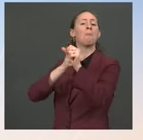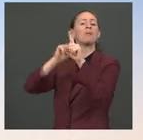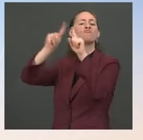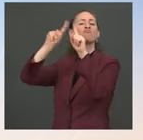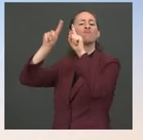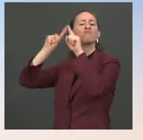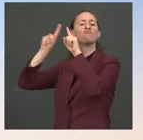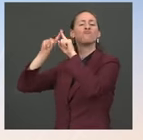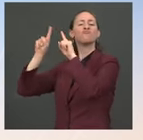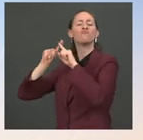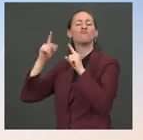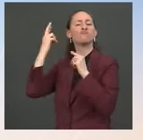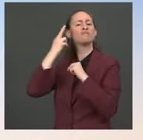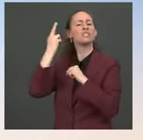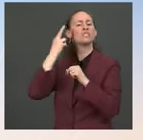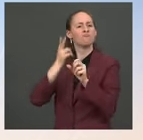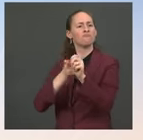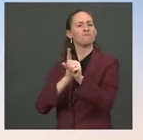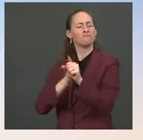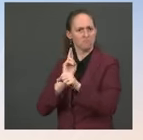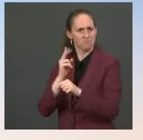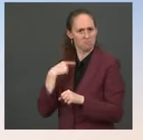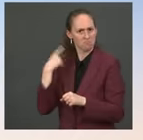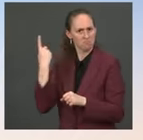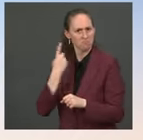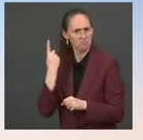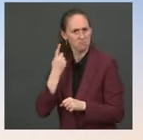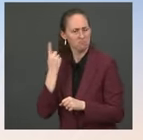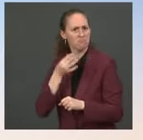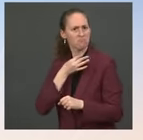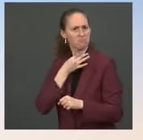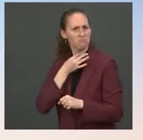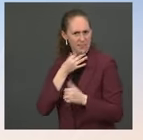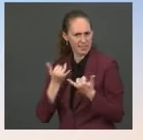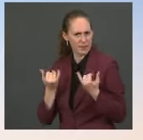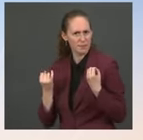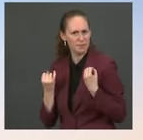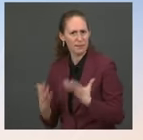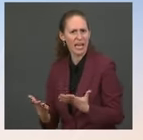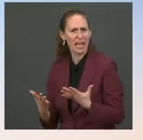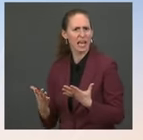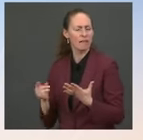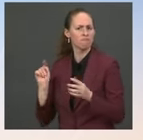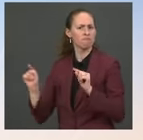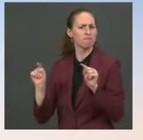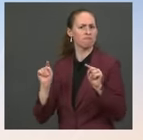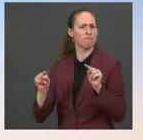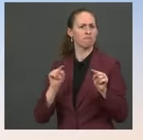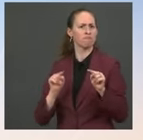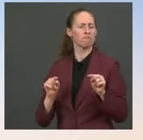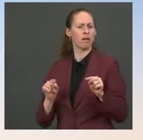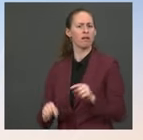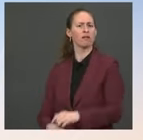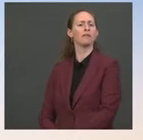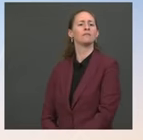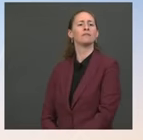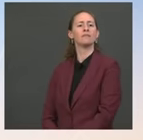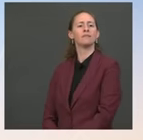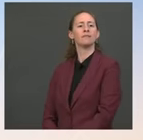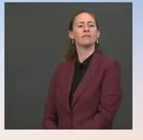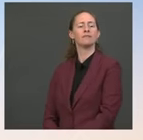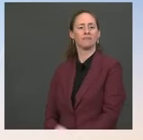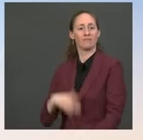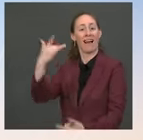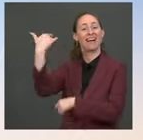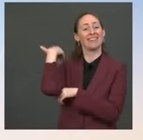figures accounted for when the president talks about the record 5.6 million jobs created in the first 9 months, when he